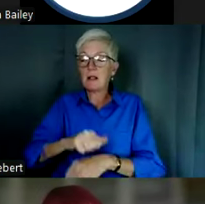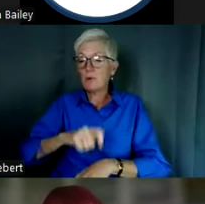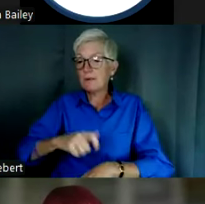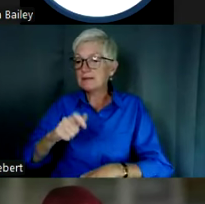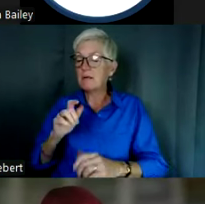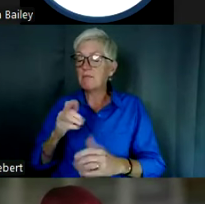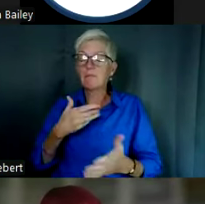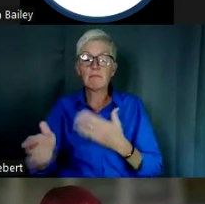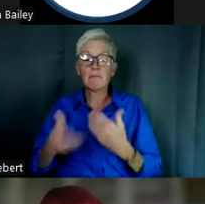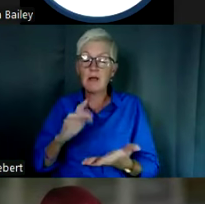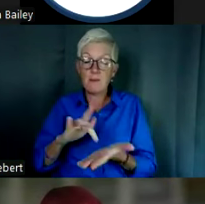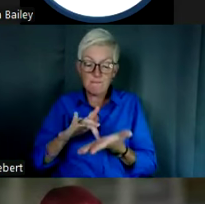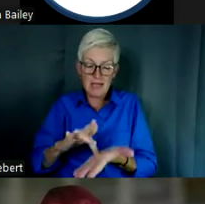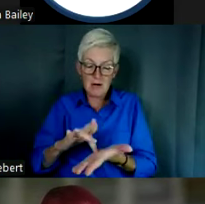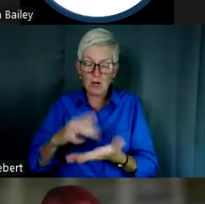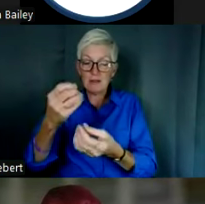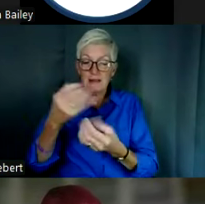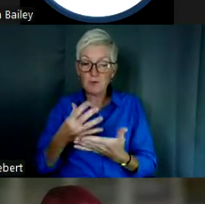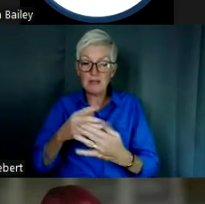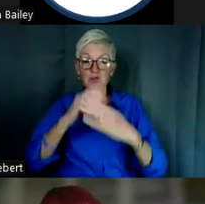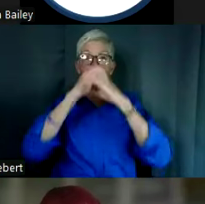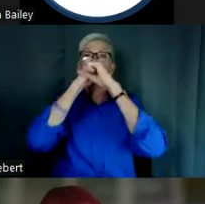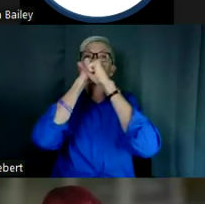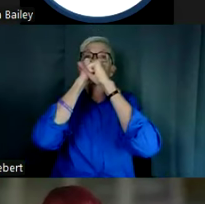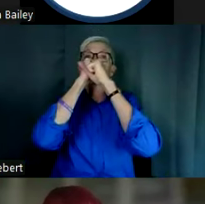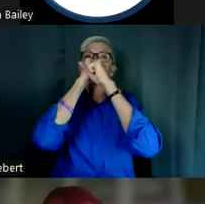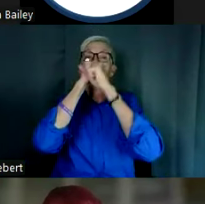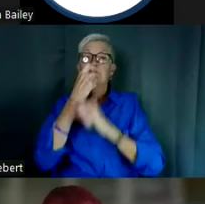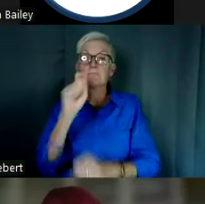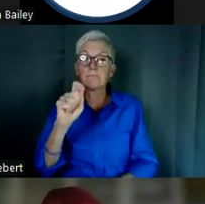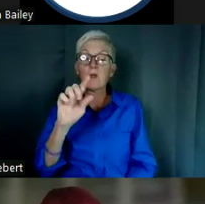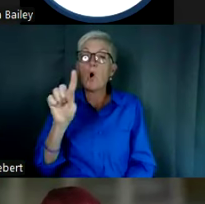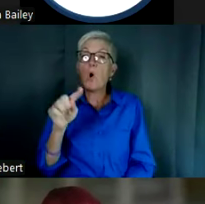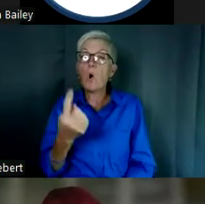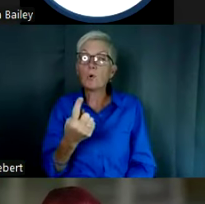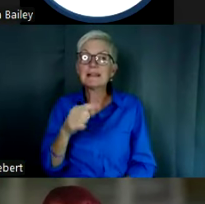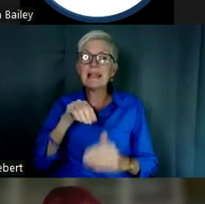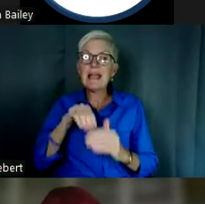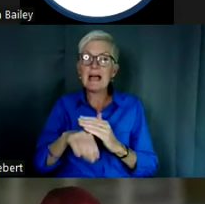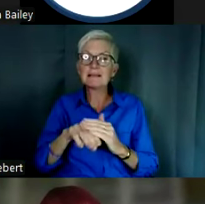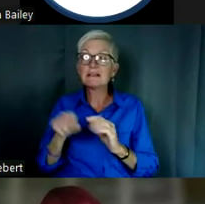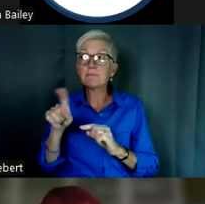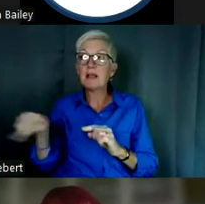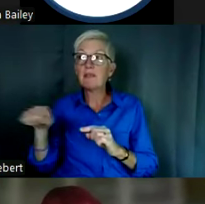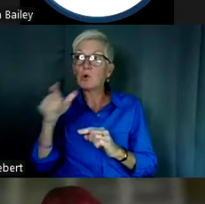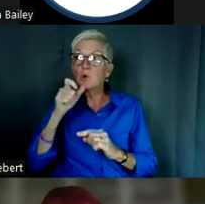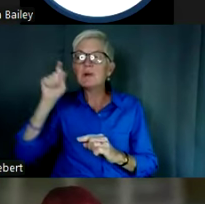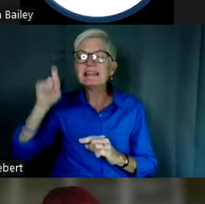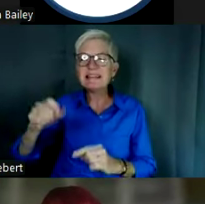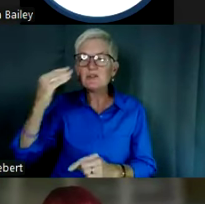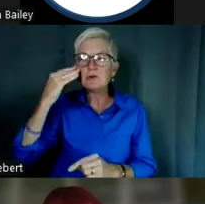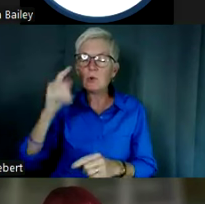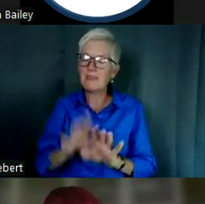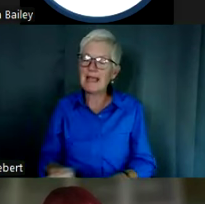that information that's medical in nature needs to be kept confidential and only accessed by those who would need to know. So that's key